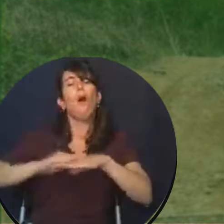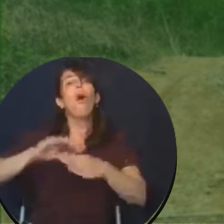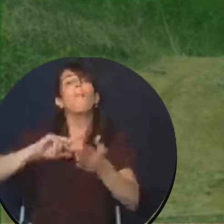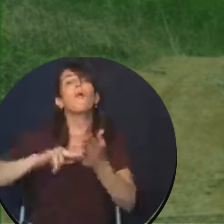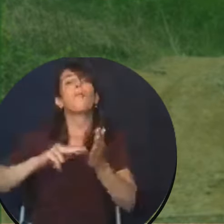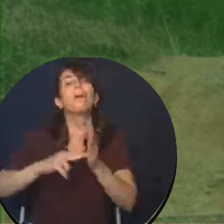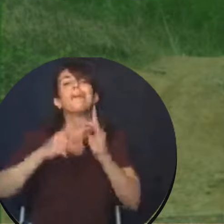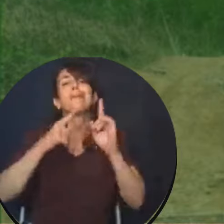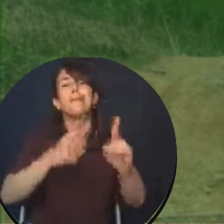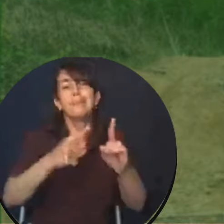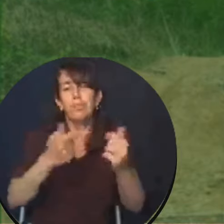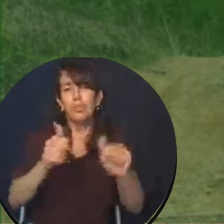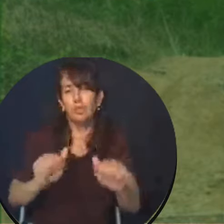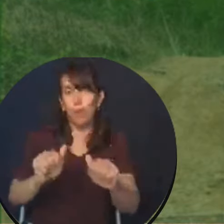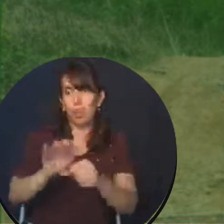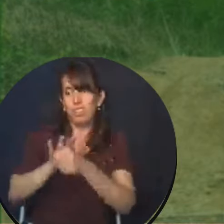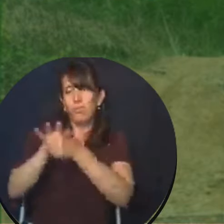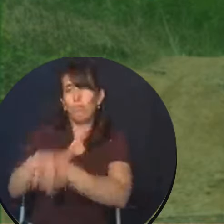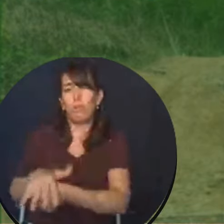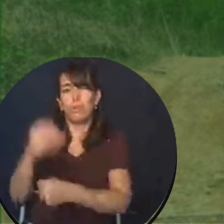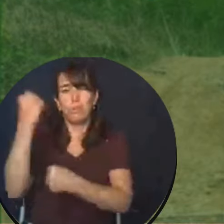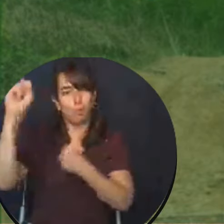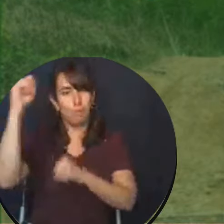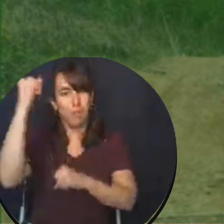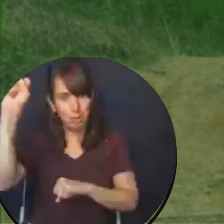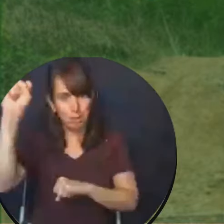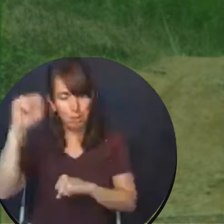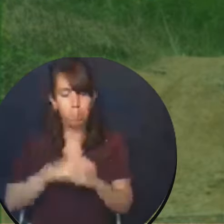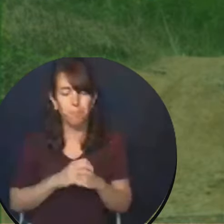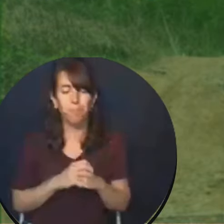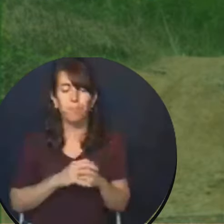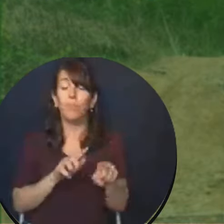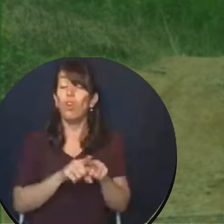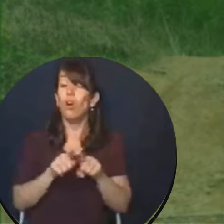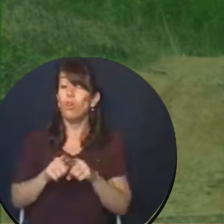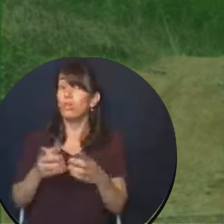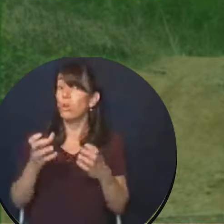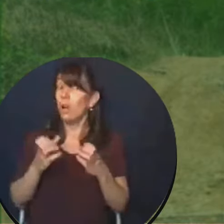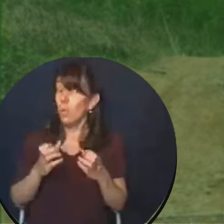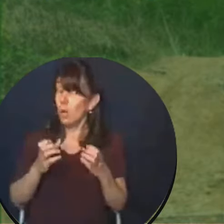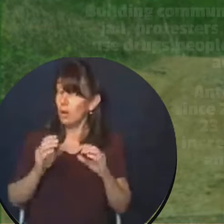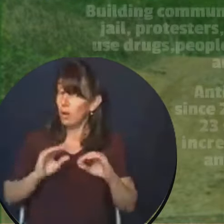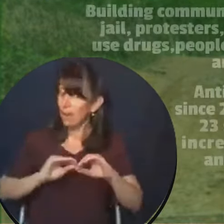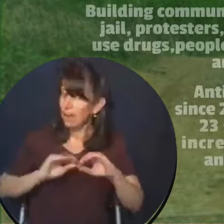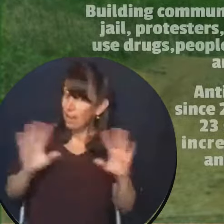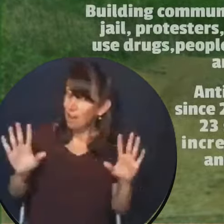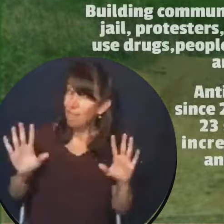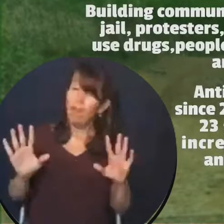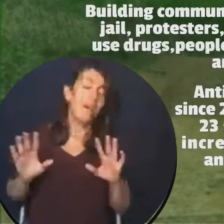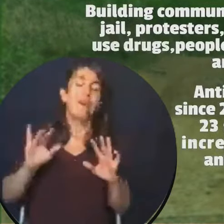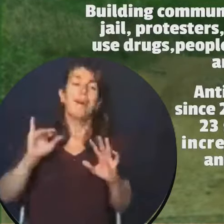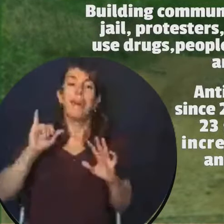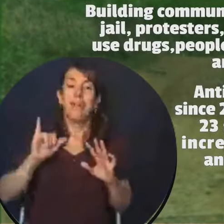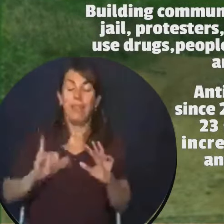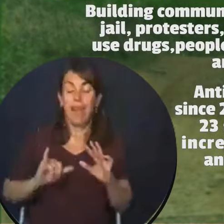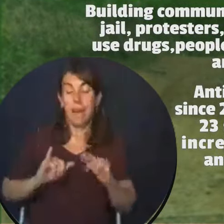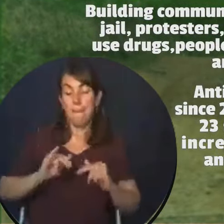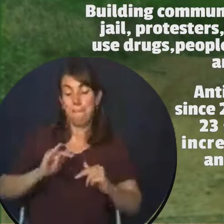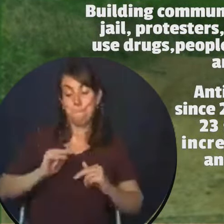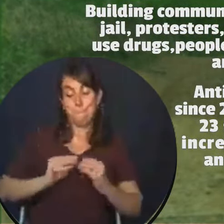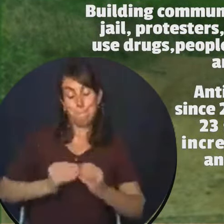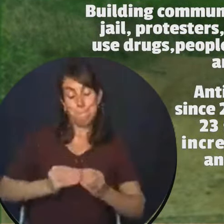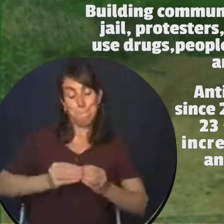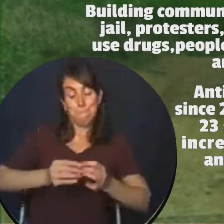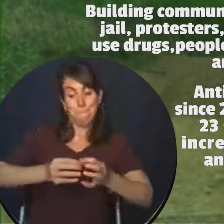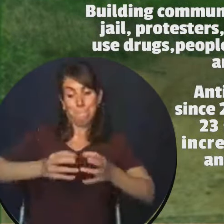And then I want to just say with some clarity, I think everybody has sort of built to this, that building communities of care and mutual aid